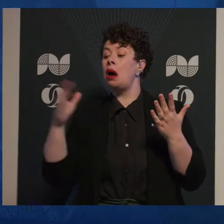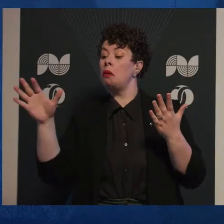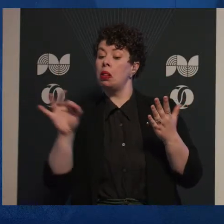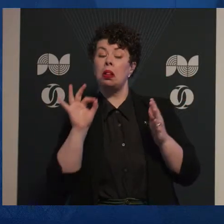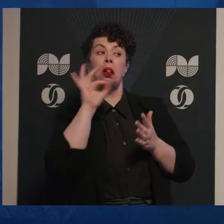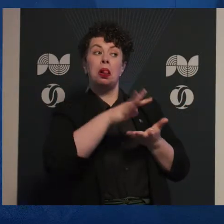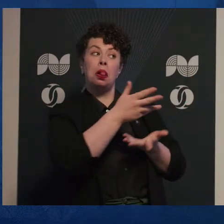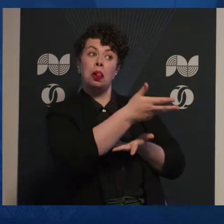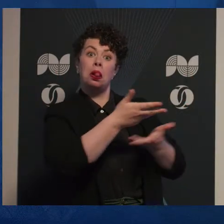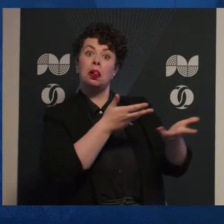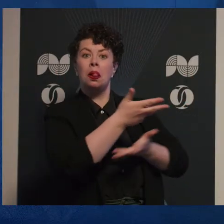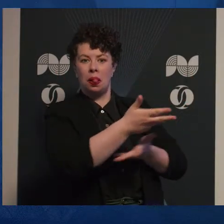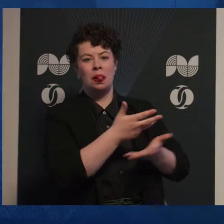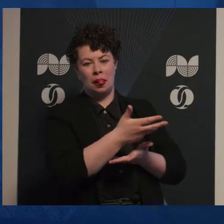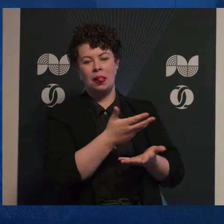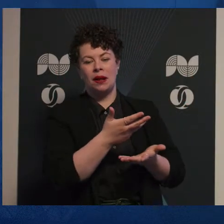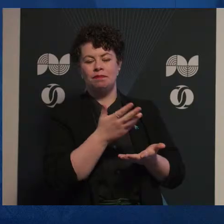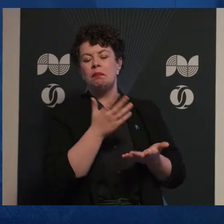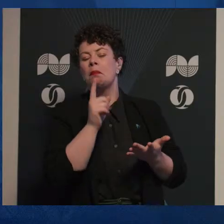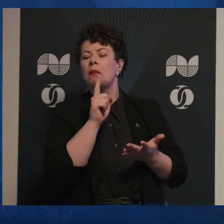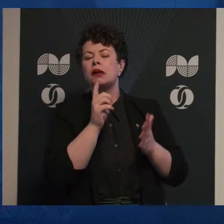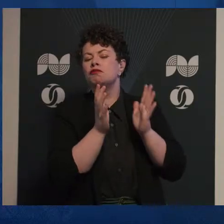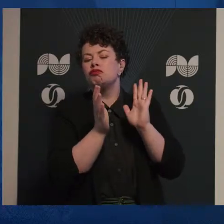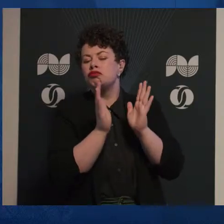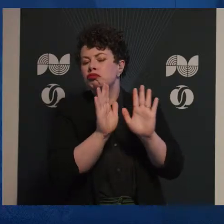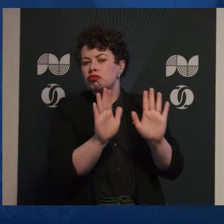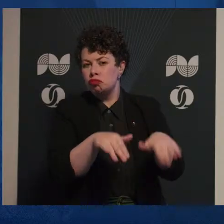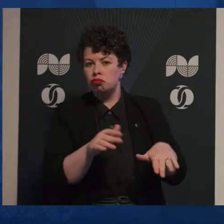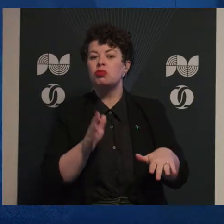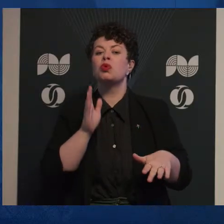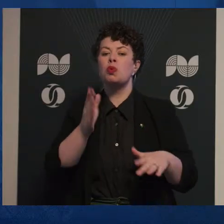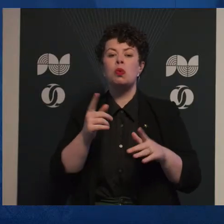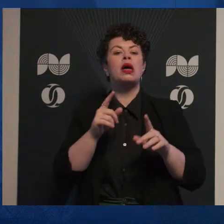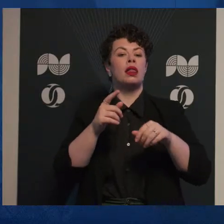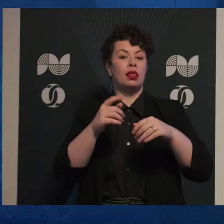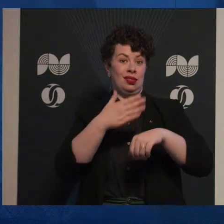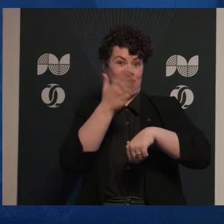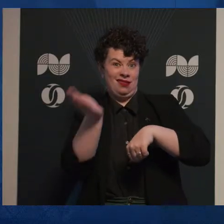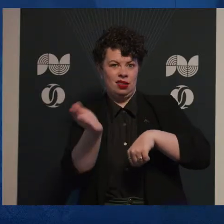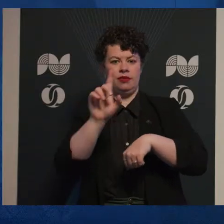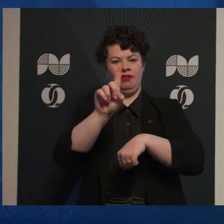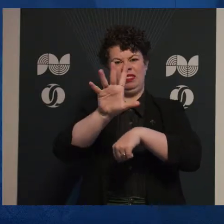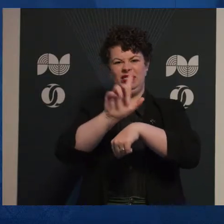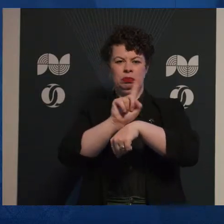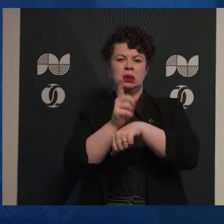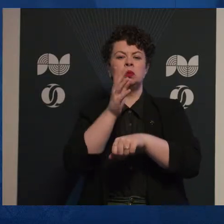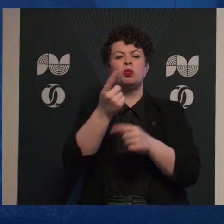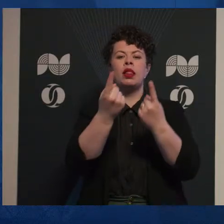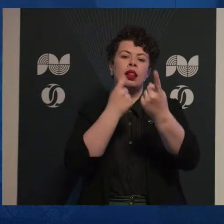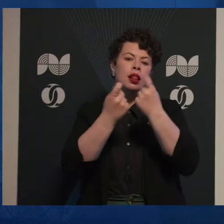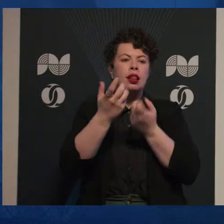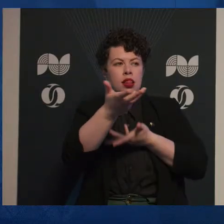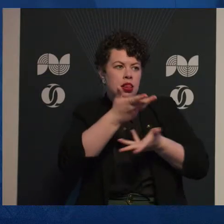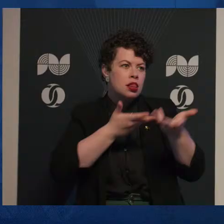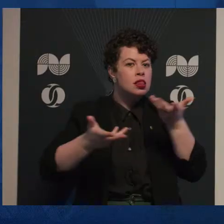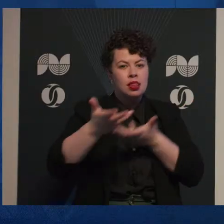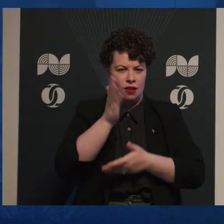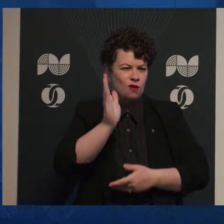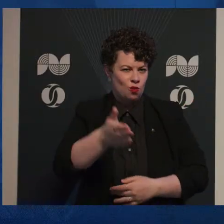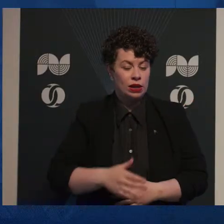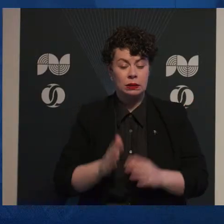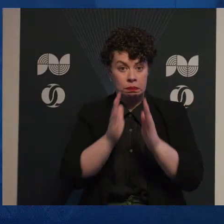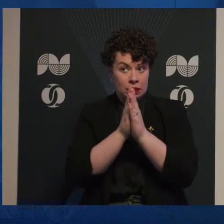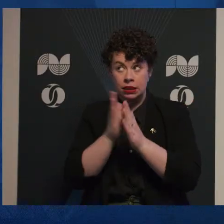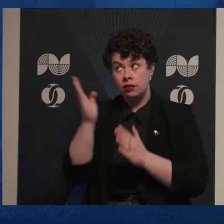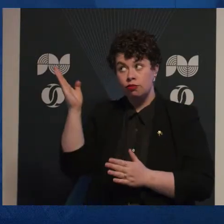But in any case, we'll take some time at the end, both to take questions live in the audience and from online. So do